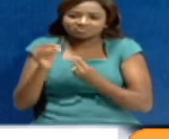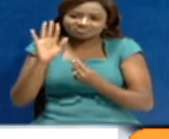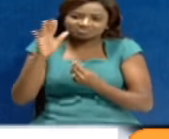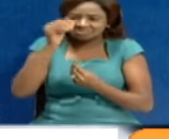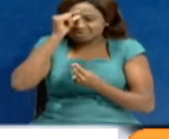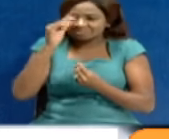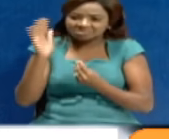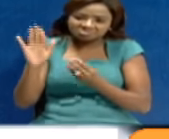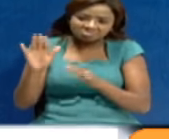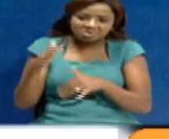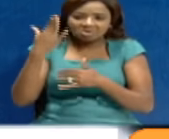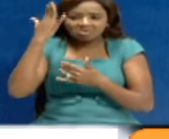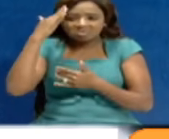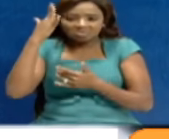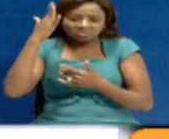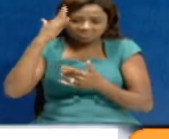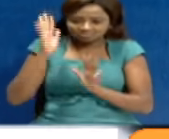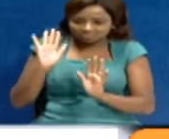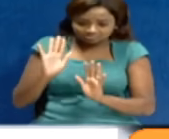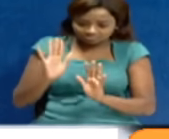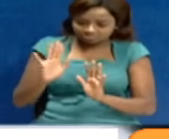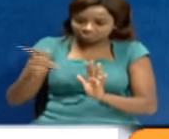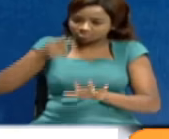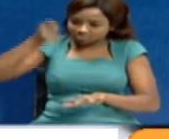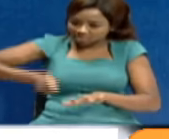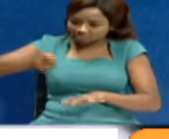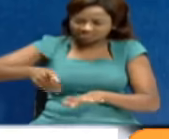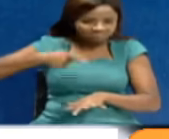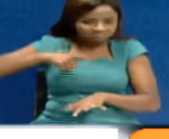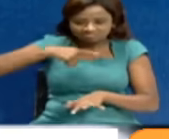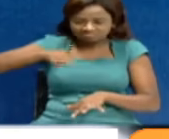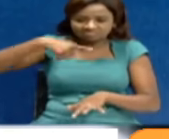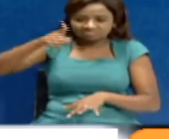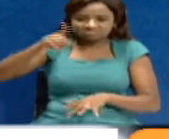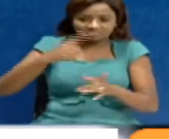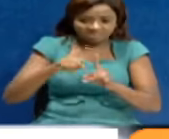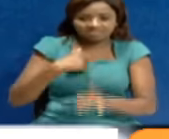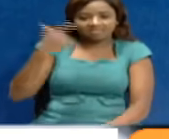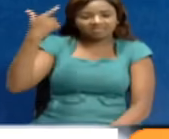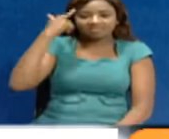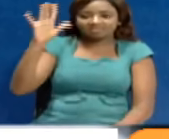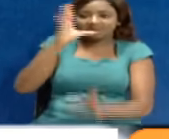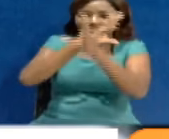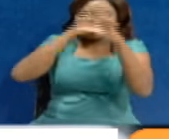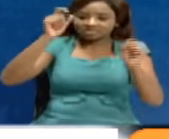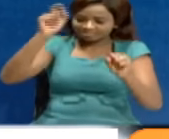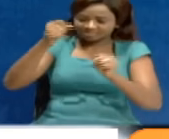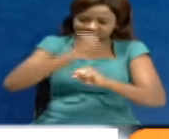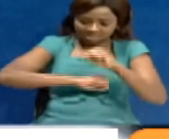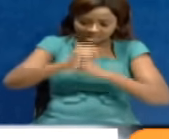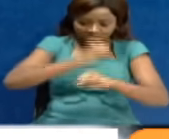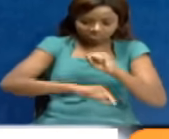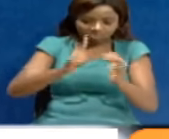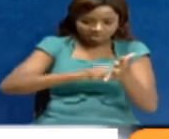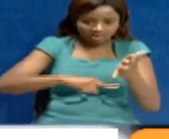the judge has dissolved the cabinet, and the president, I think, should move ahead and do the right thing